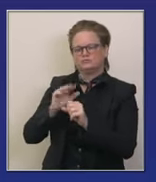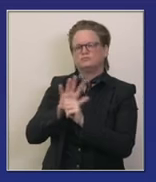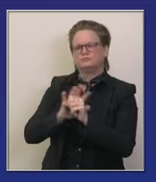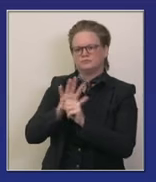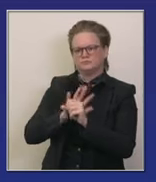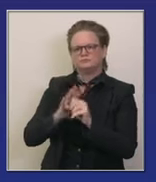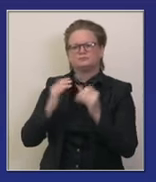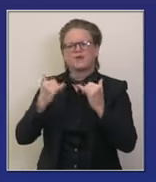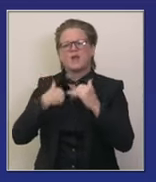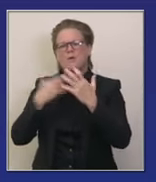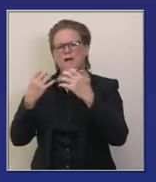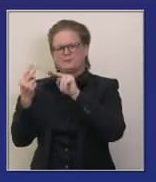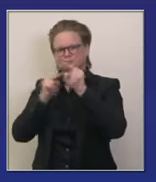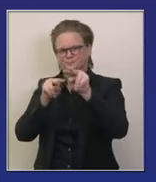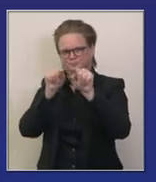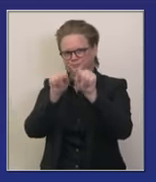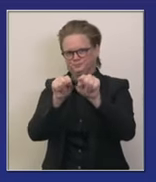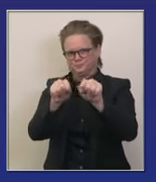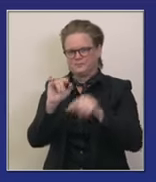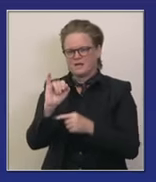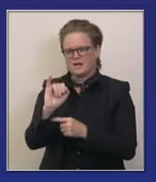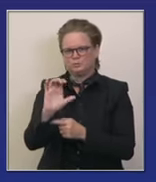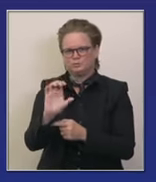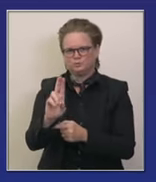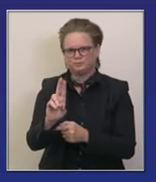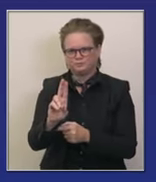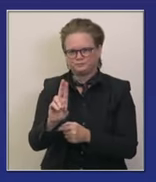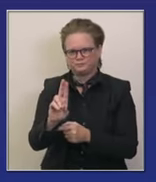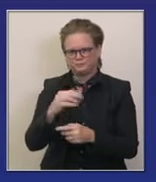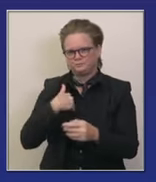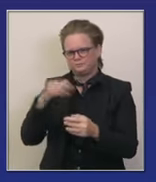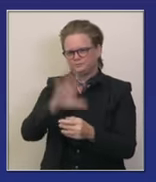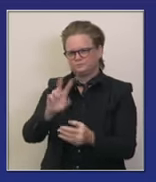over 2,000. We were just at about 1,400 2 weeks ago.